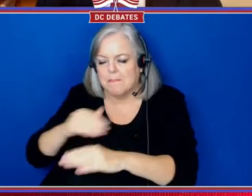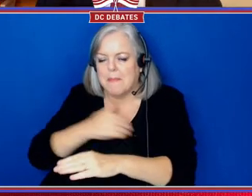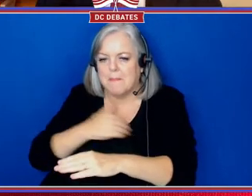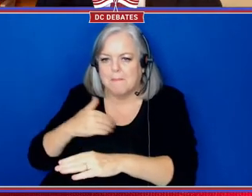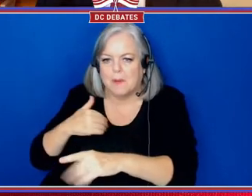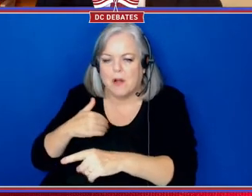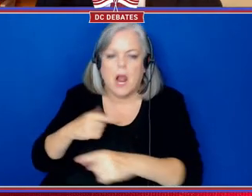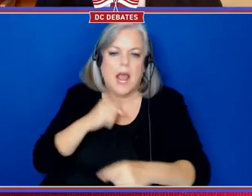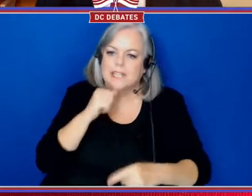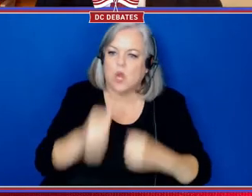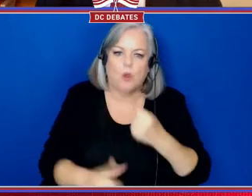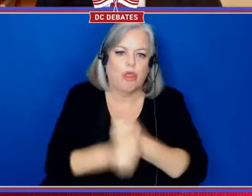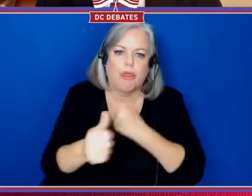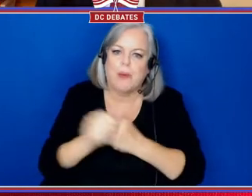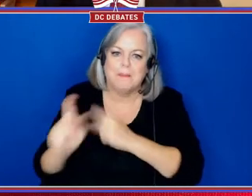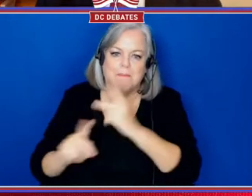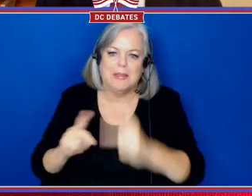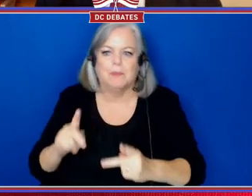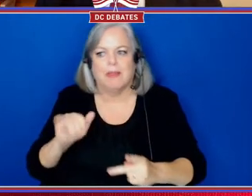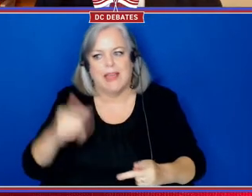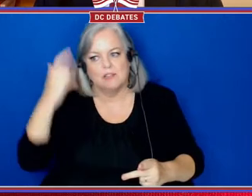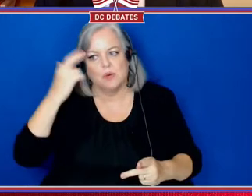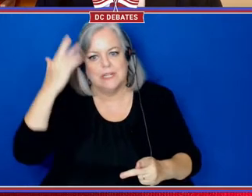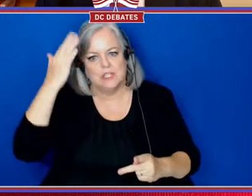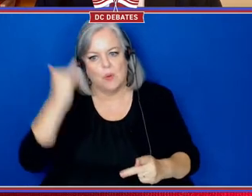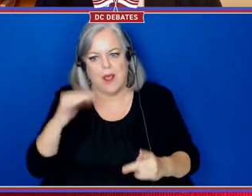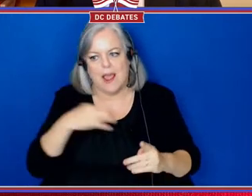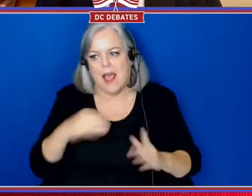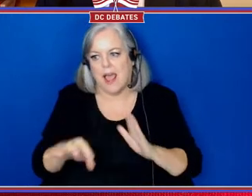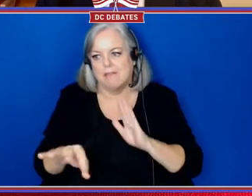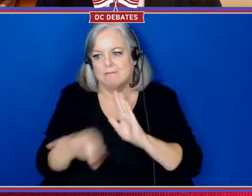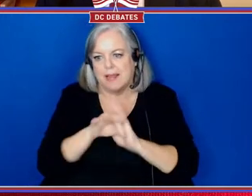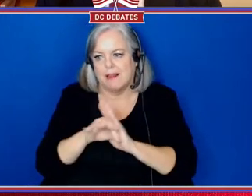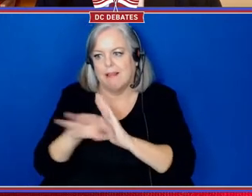Mayor Bowser, I'm going to give you an opportunity to ask one of your opponents a question.